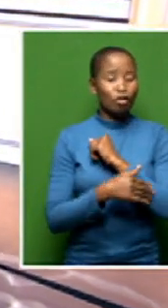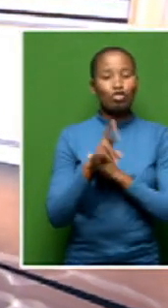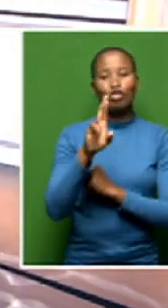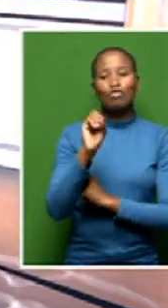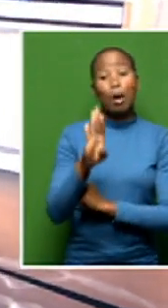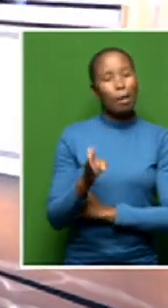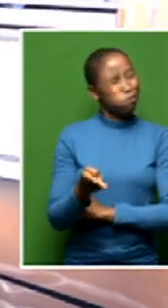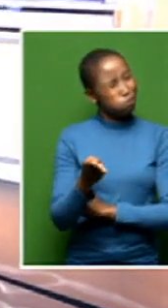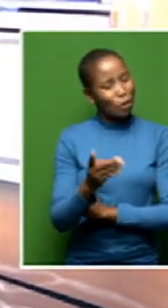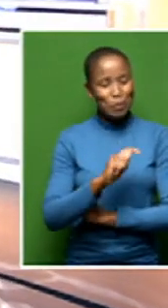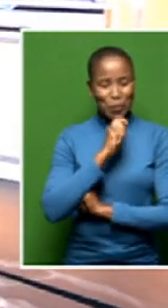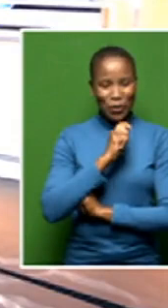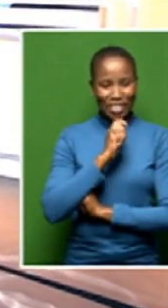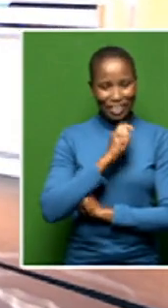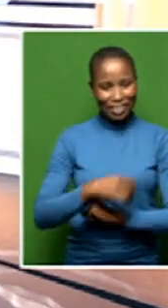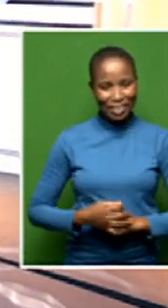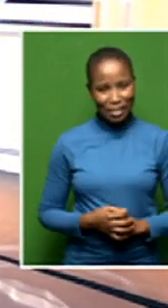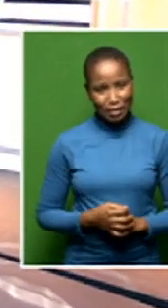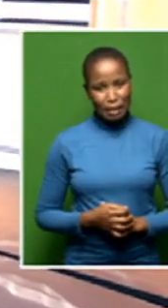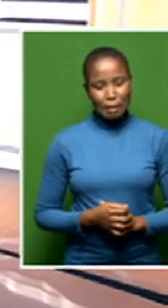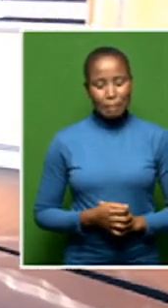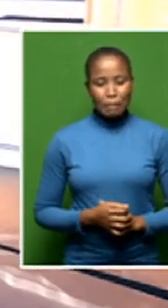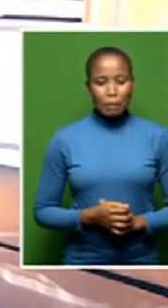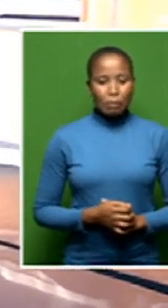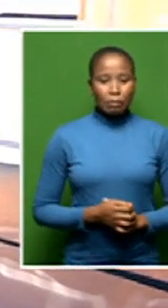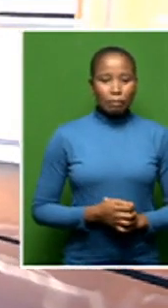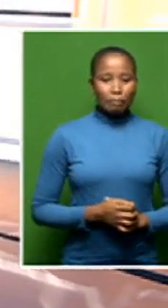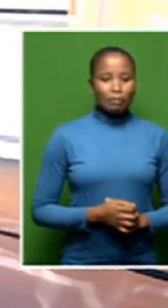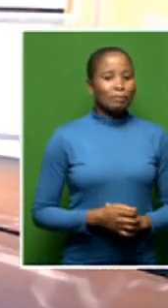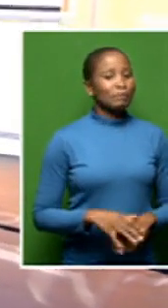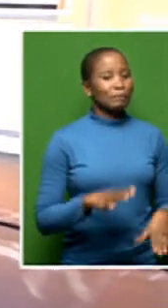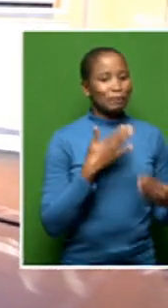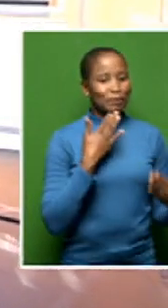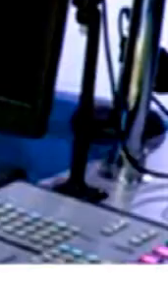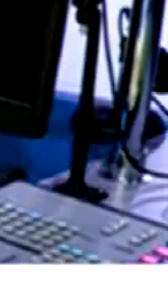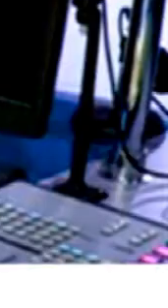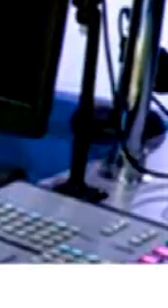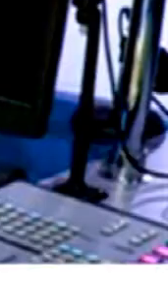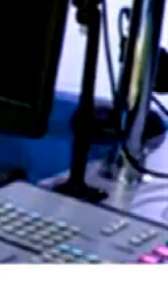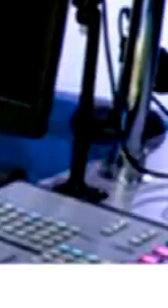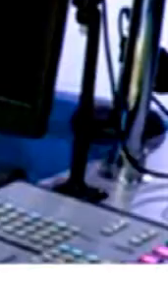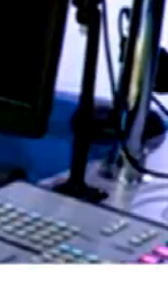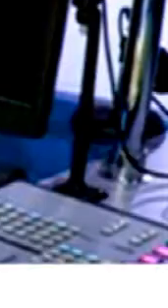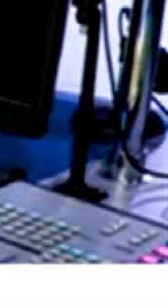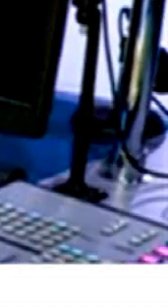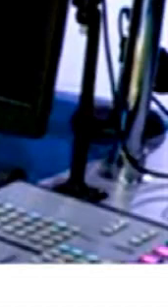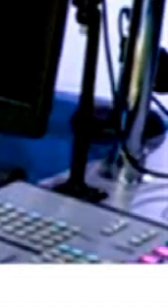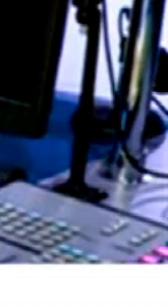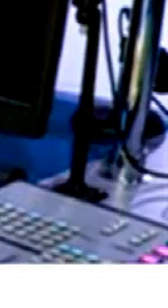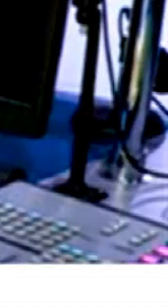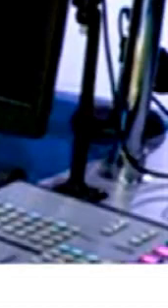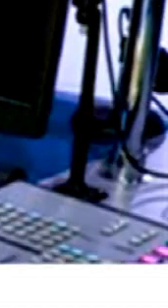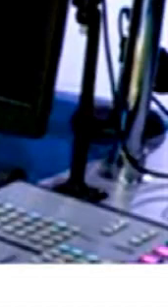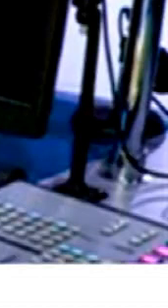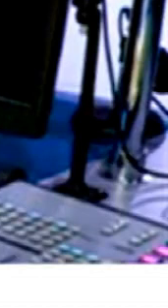Byrne, the man with the details. Good morning to you. Thanks very much. Good morning to you, Leanne. Good morning, South Africa. Let's take you, before we get to Cape Town, down to